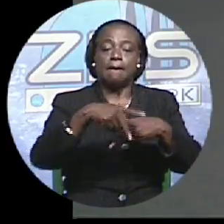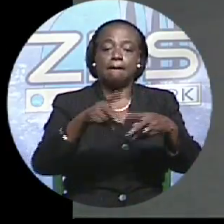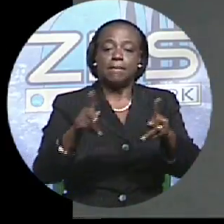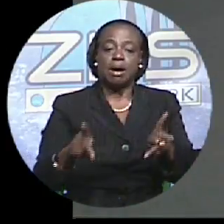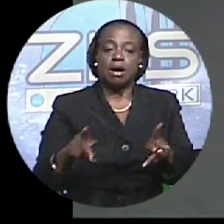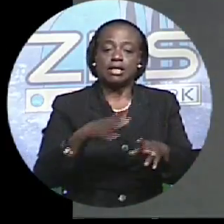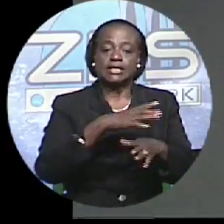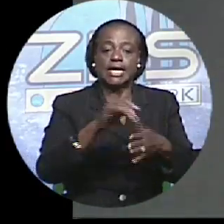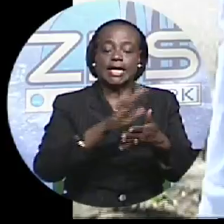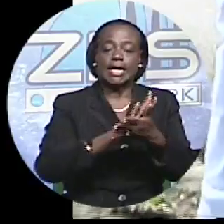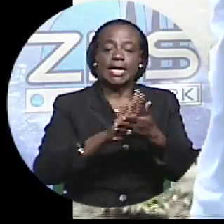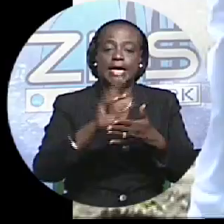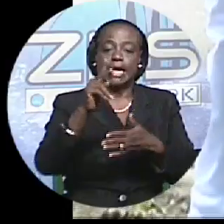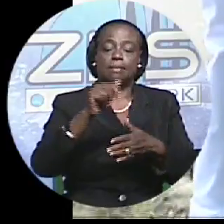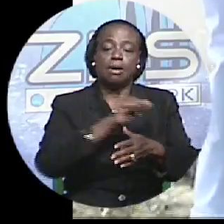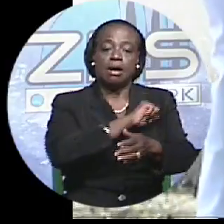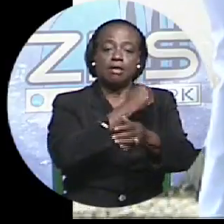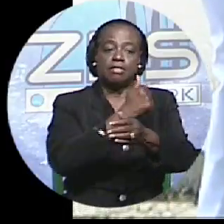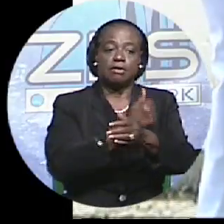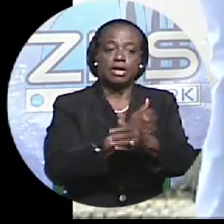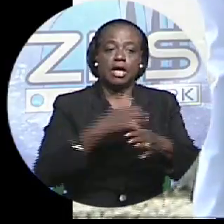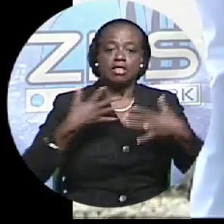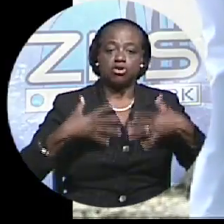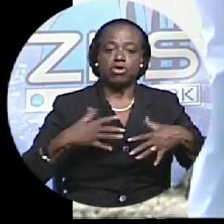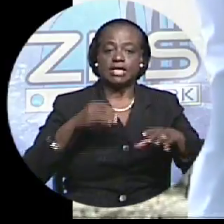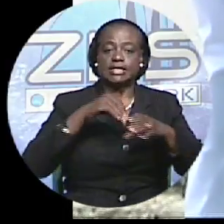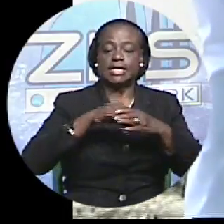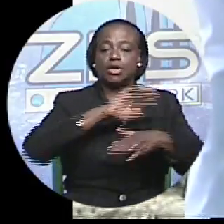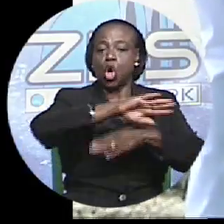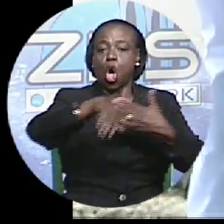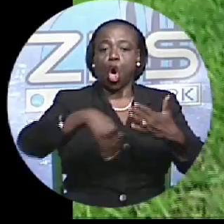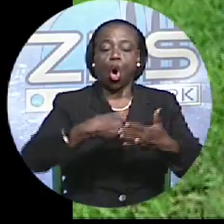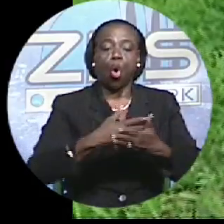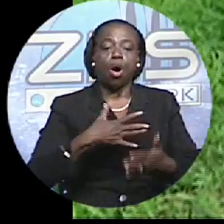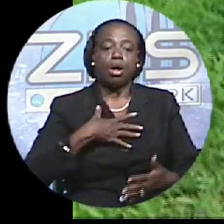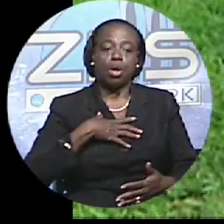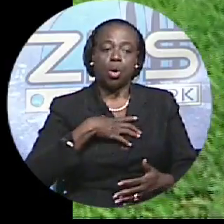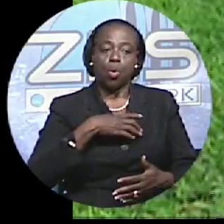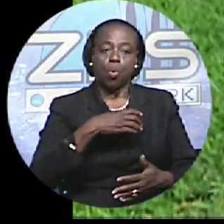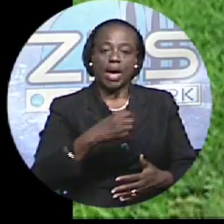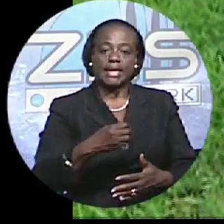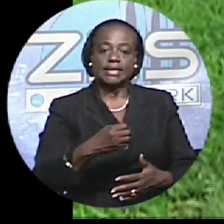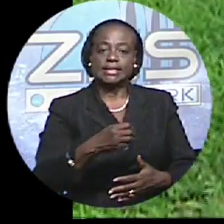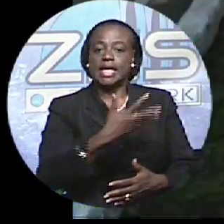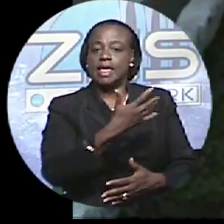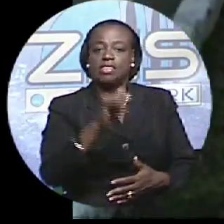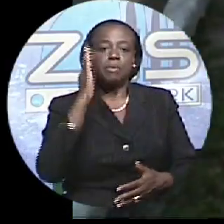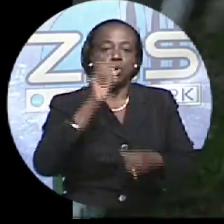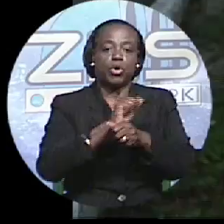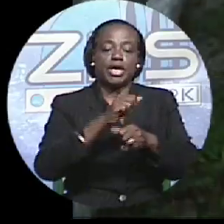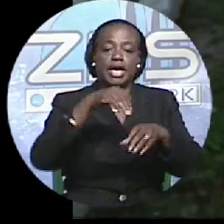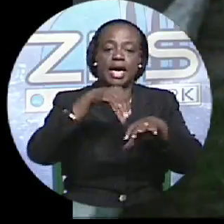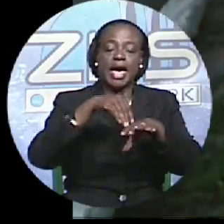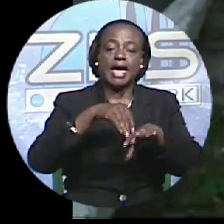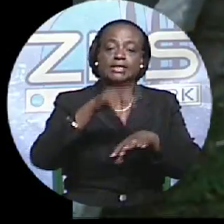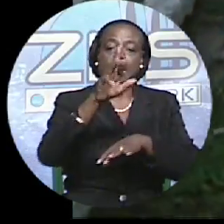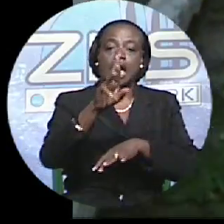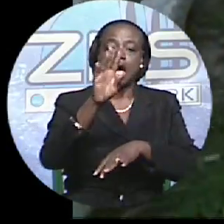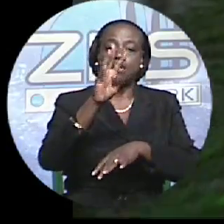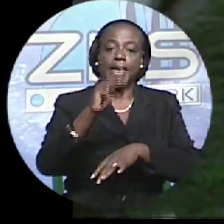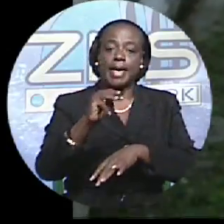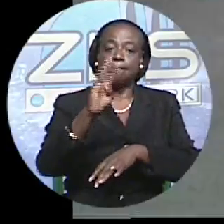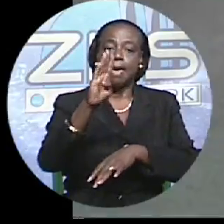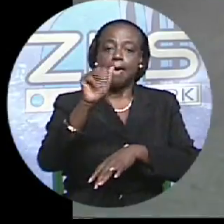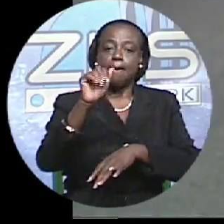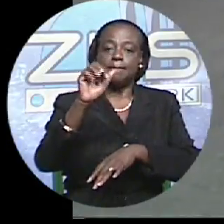Dressed in all white, in order to distinguish them from the regular work crews, the workers were deployed at R.M. Bailey Park and the adjacent highway on